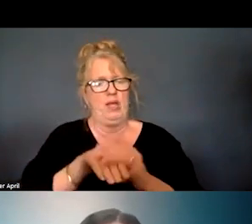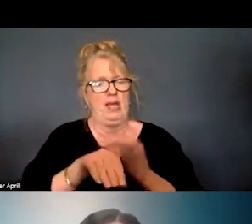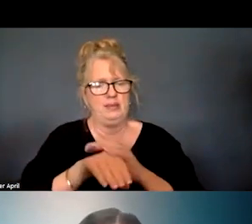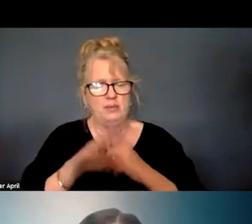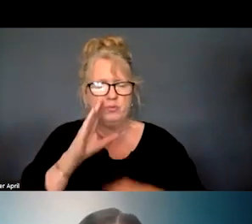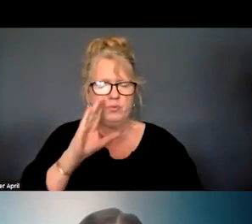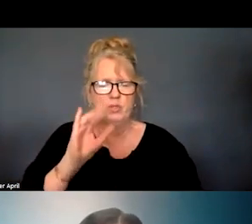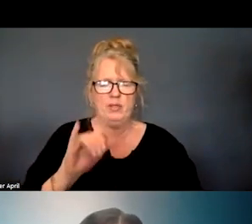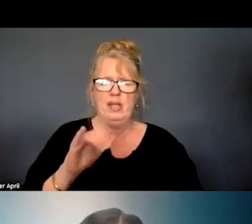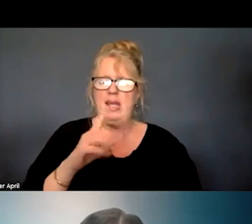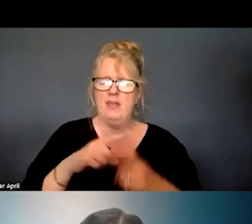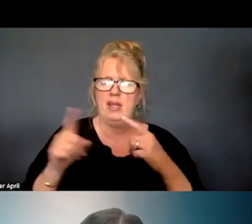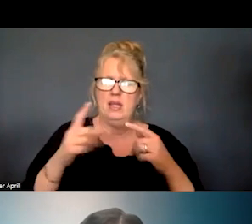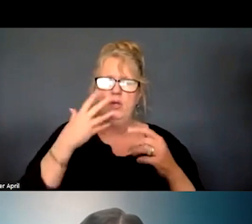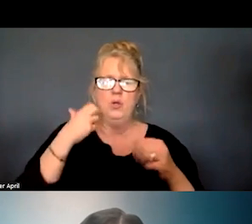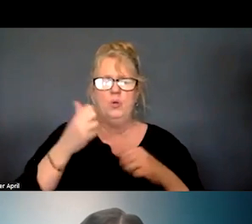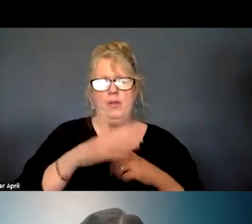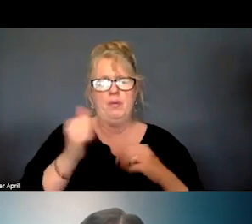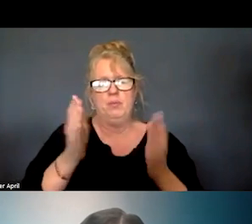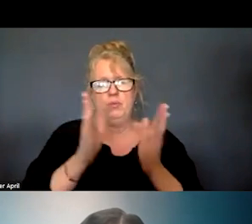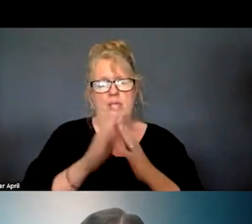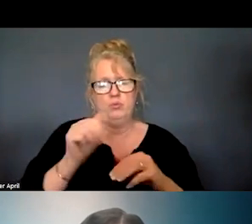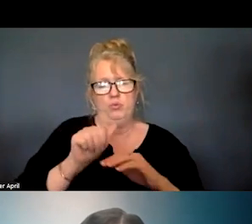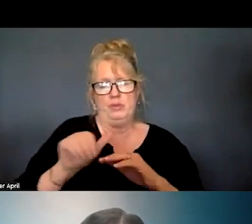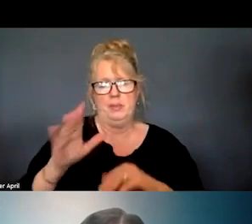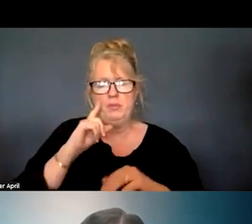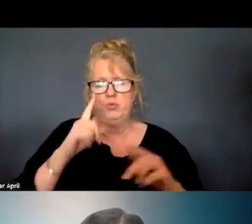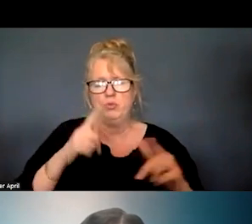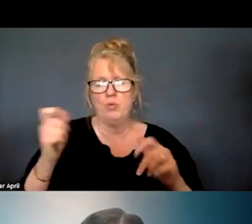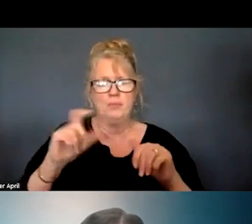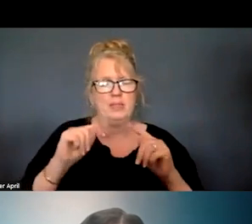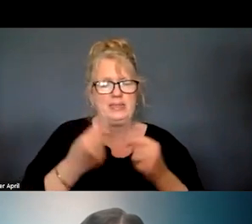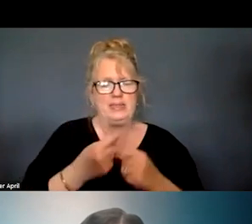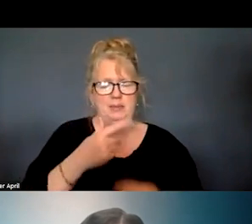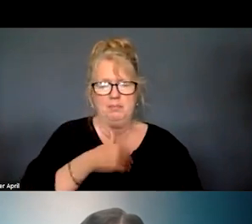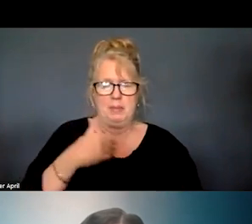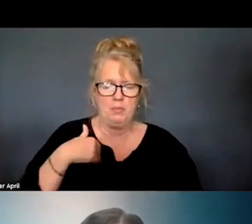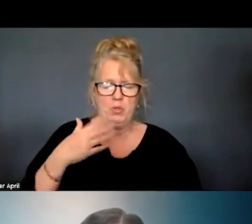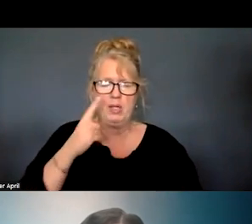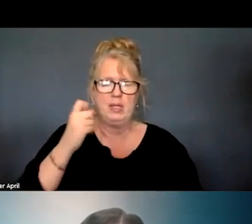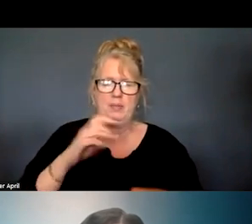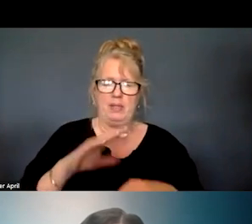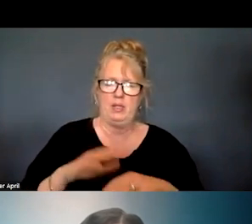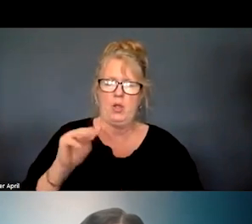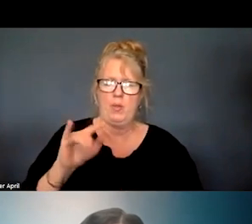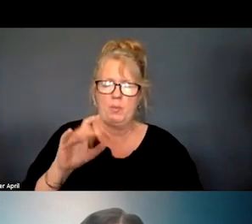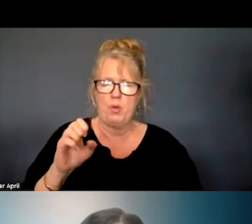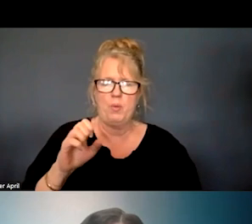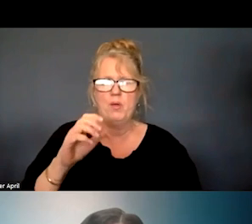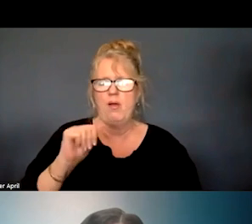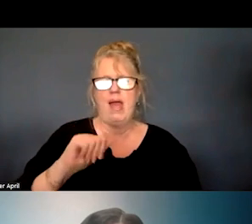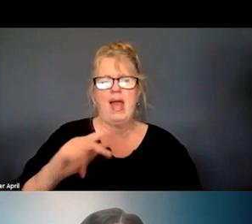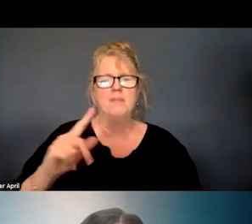platform. And when a dispatch request is sent over to a rapid response team member, they get it on their mobile app on their phone, and they're able to